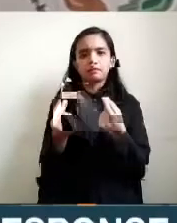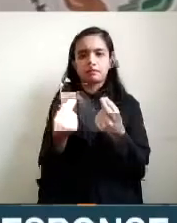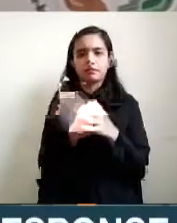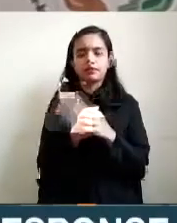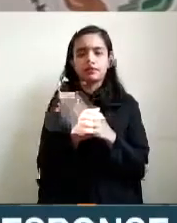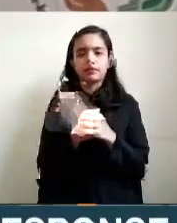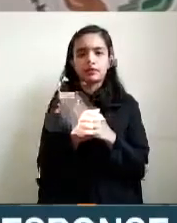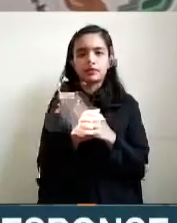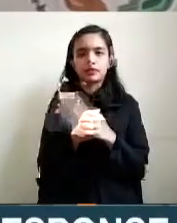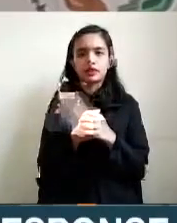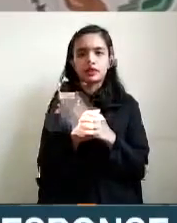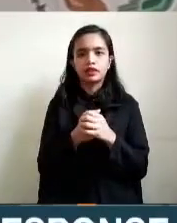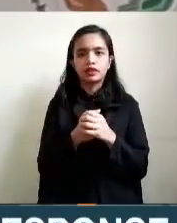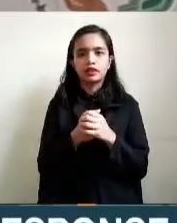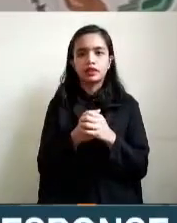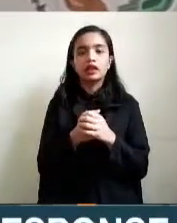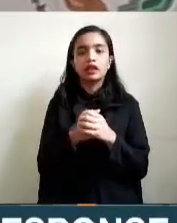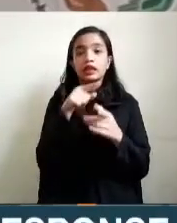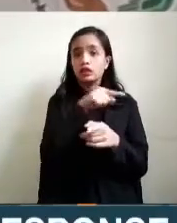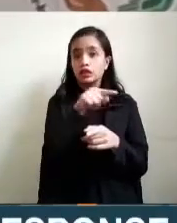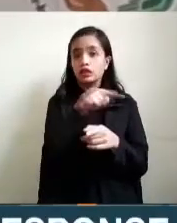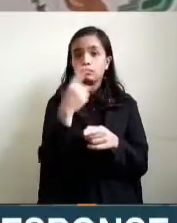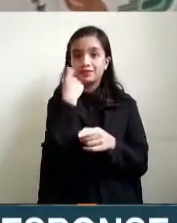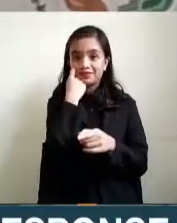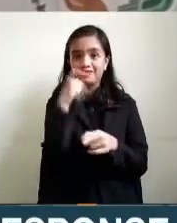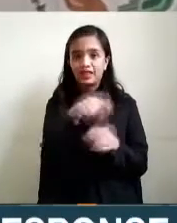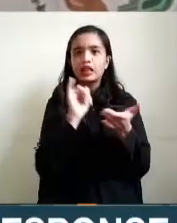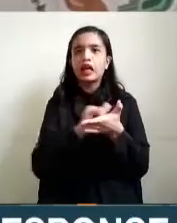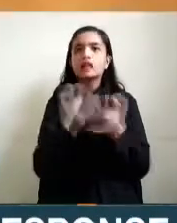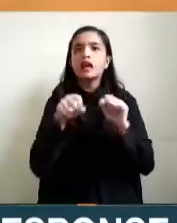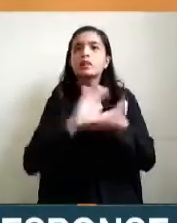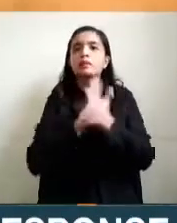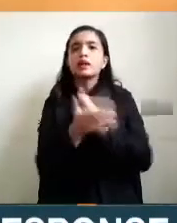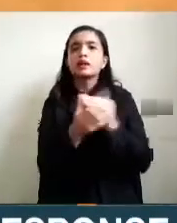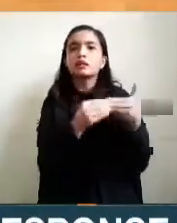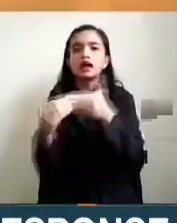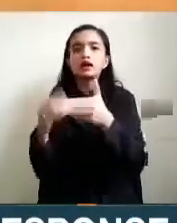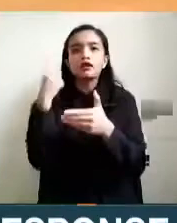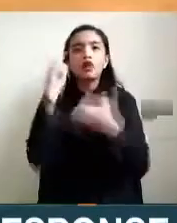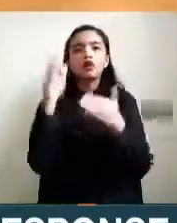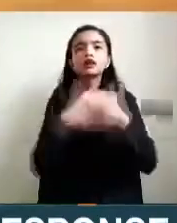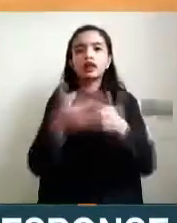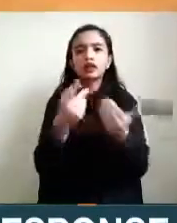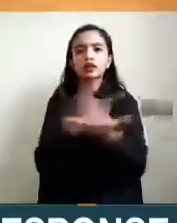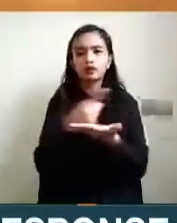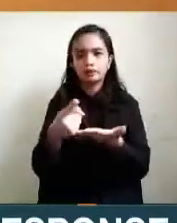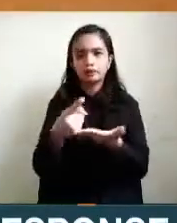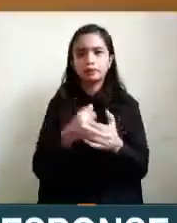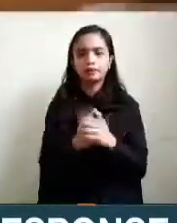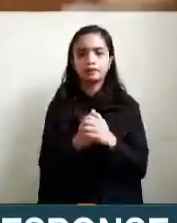And then that will guide us all the way for next week.